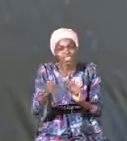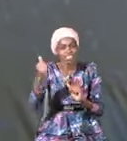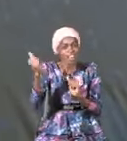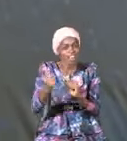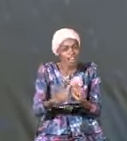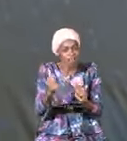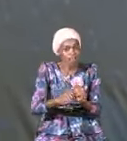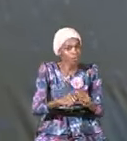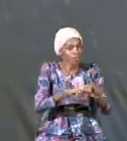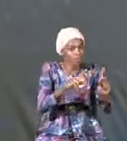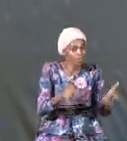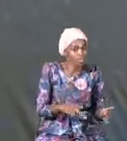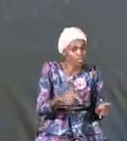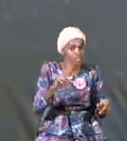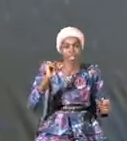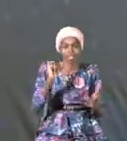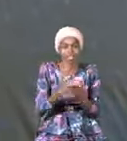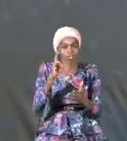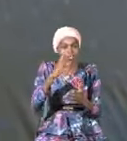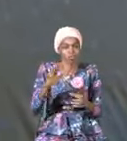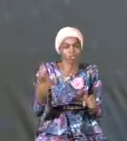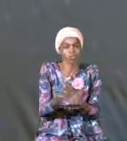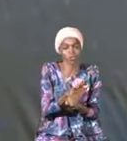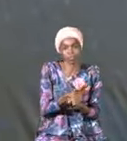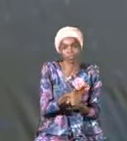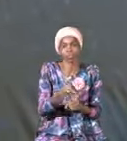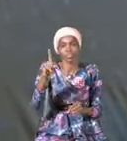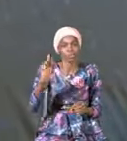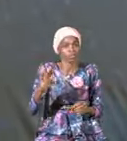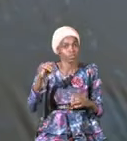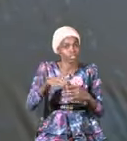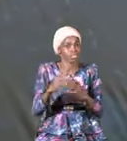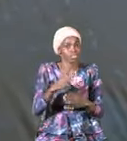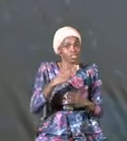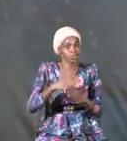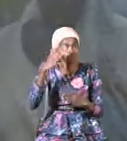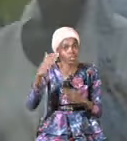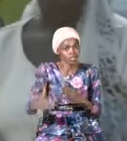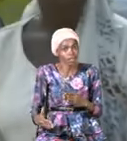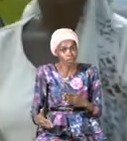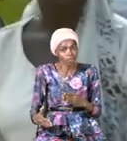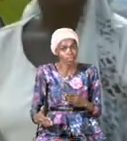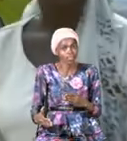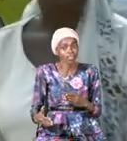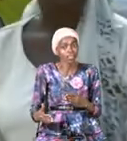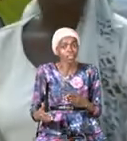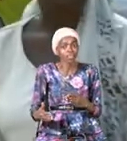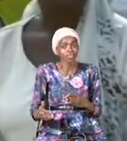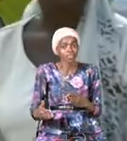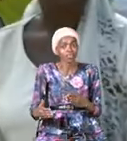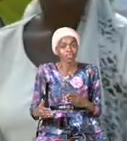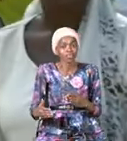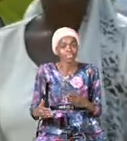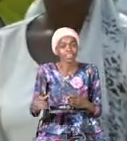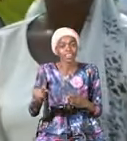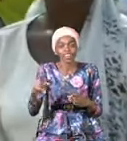occupy. God is a total picture. Consider this screen as God's total